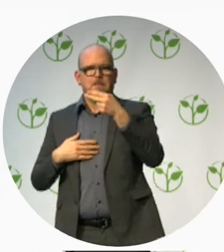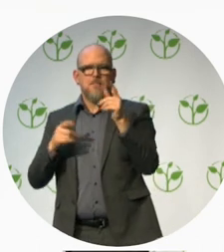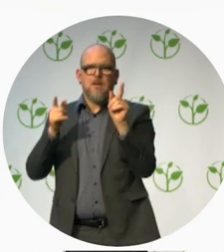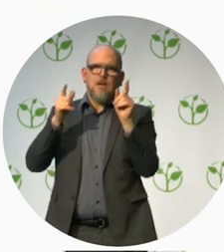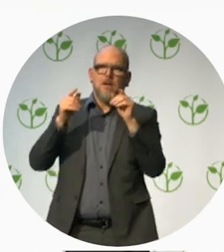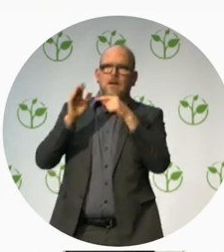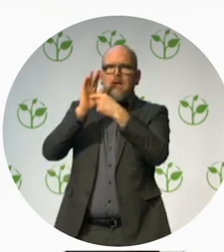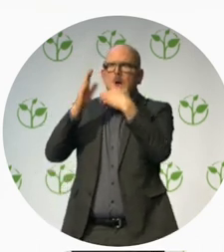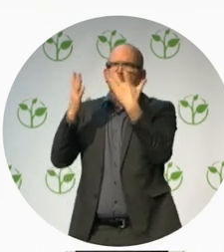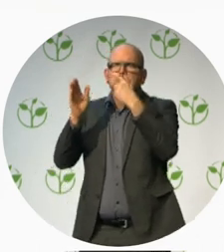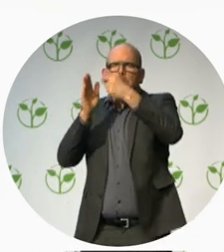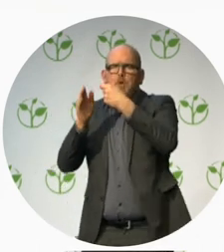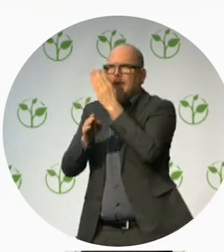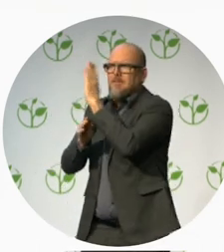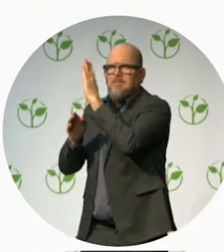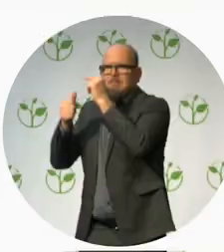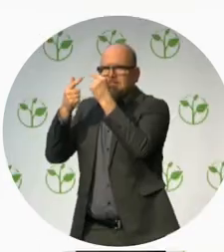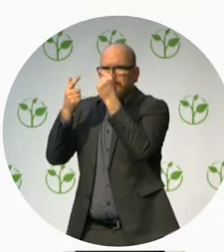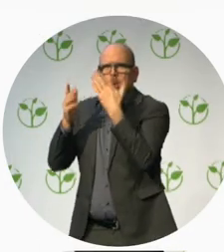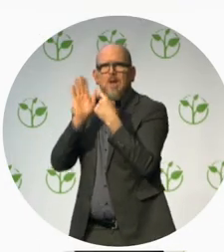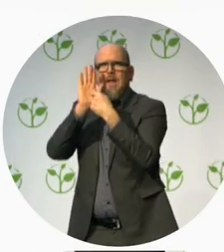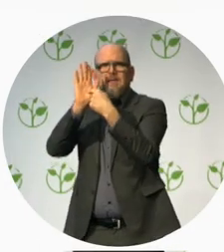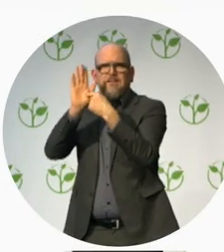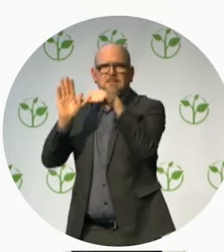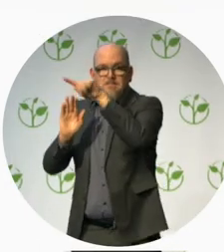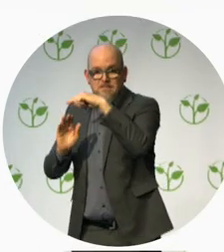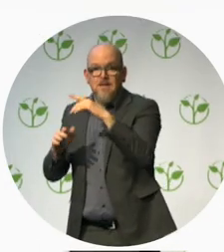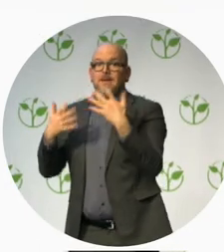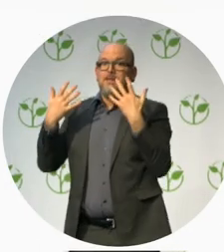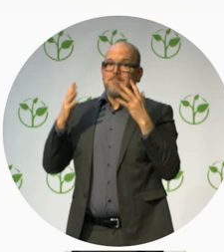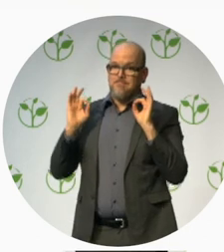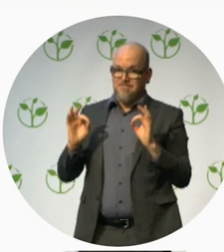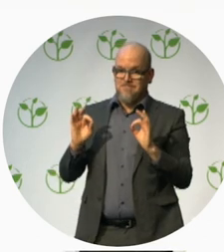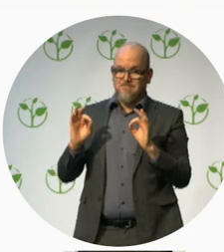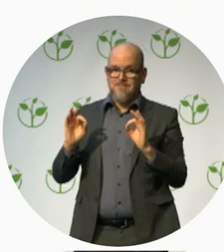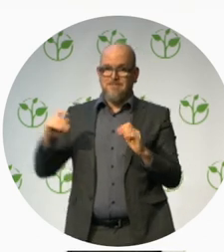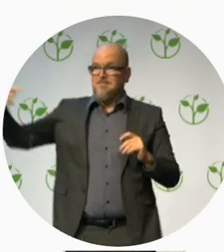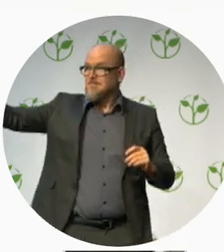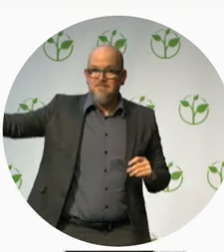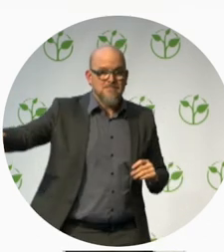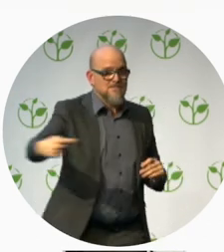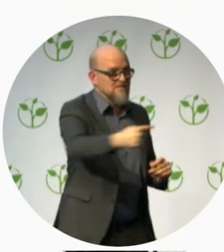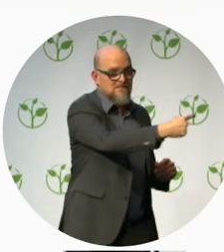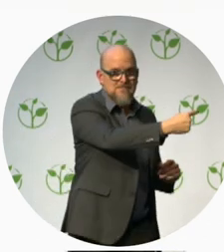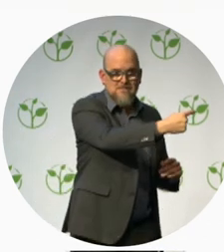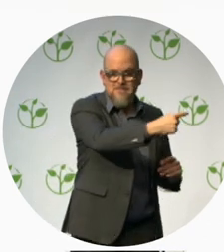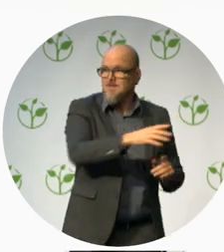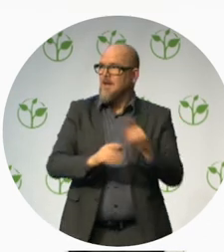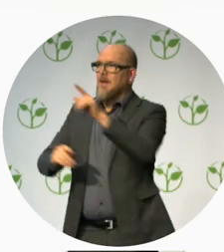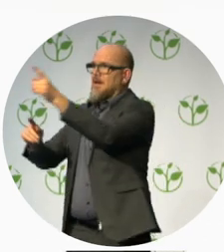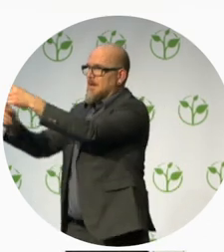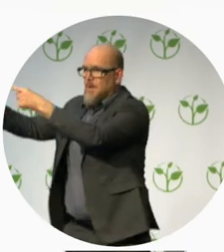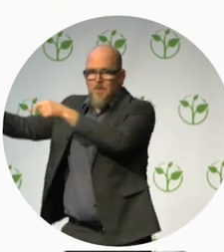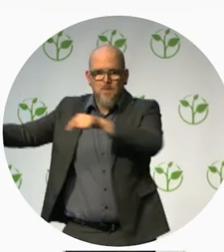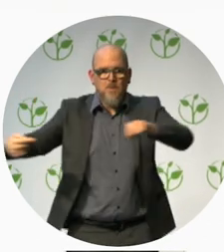awardee gets their certificate, they will then exit stage left, I think, and then they will do a